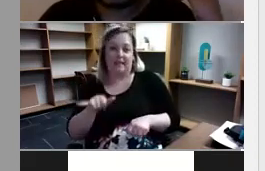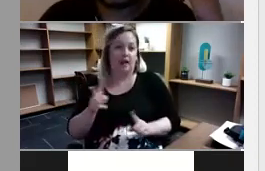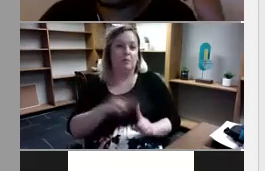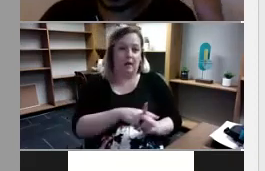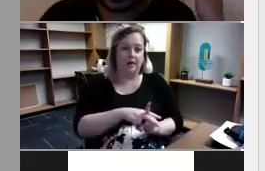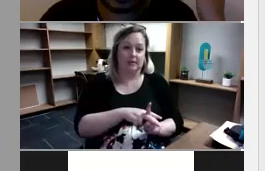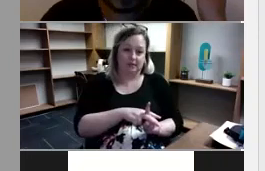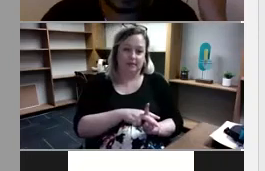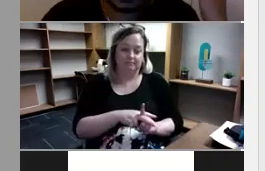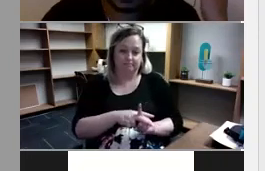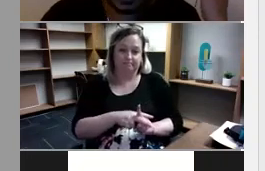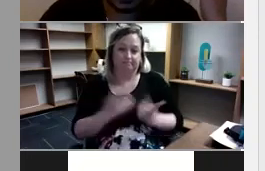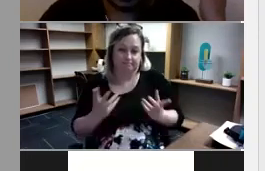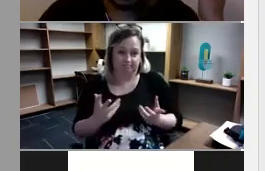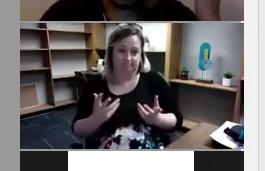n